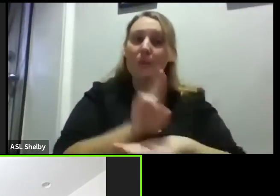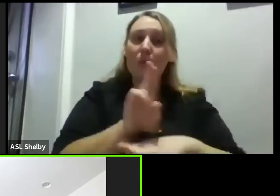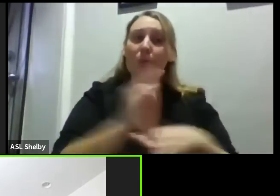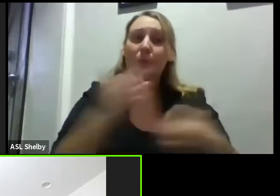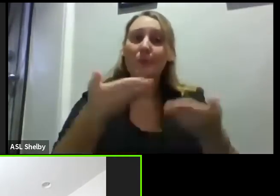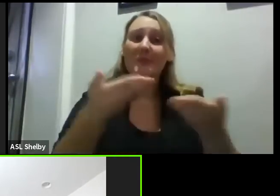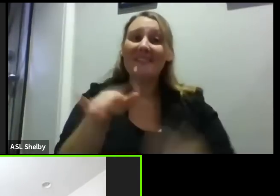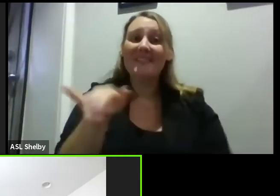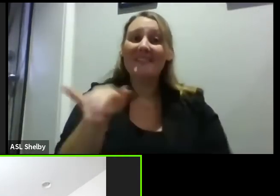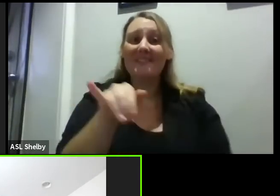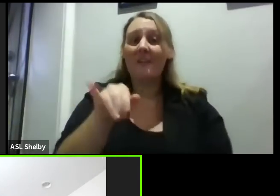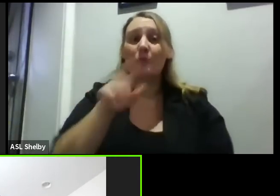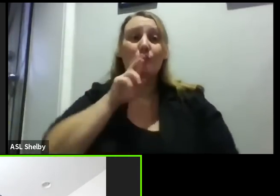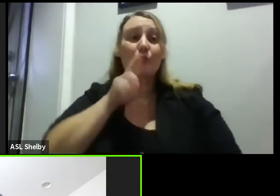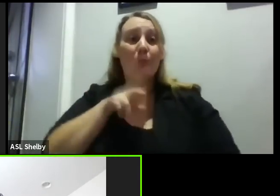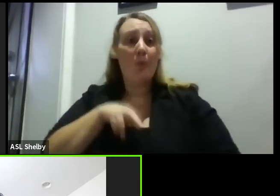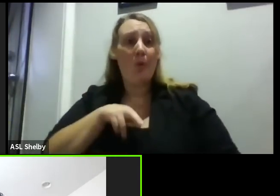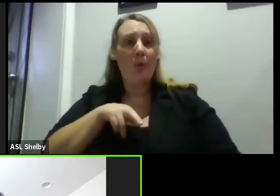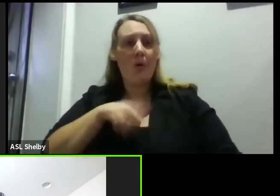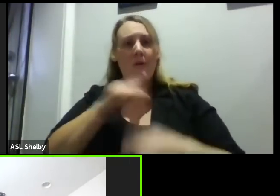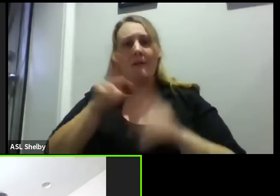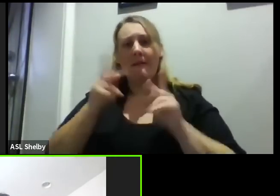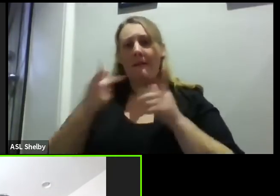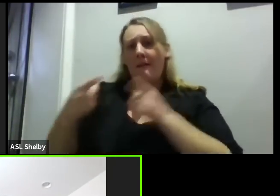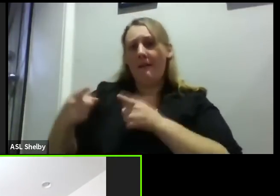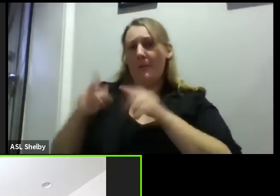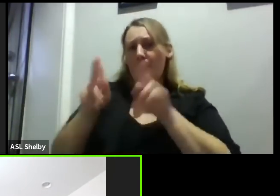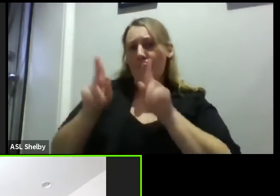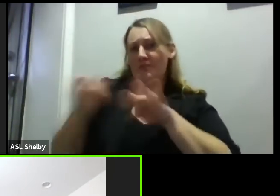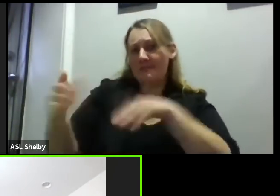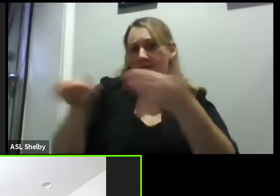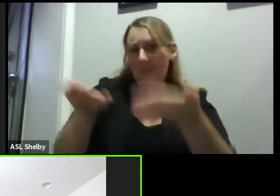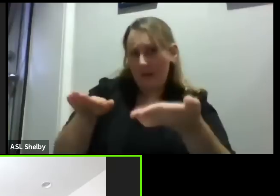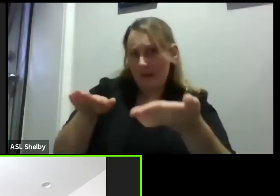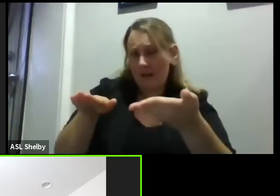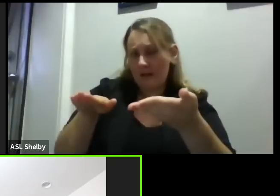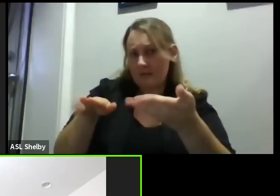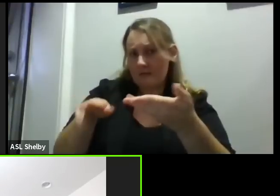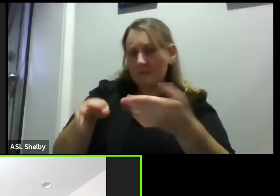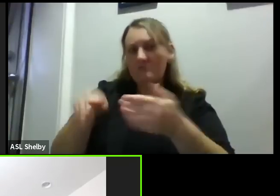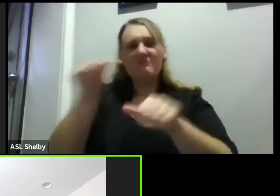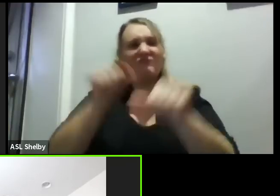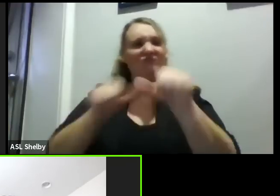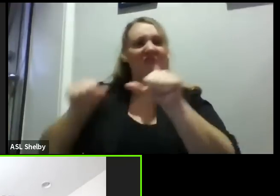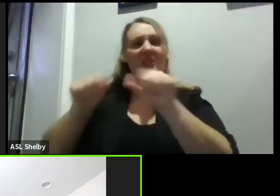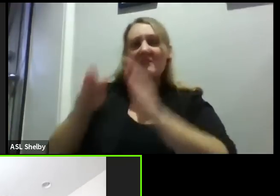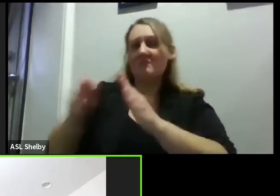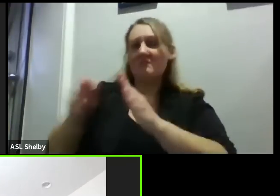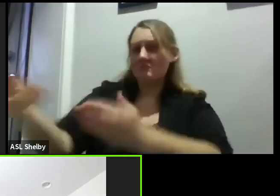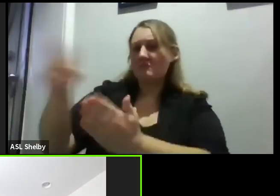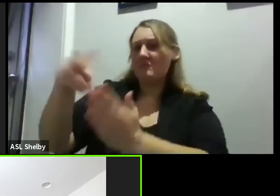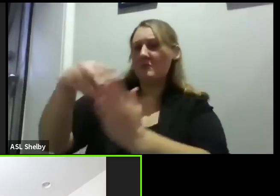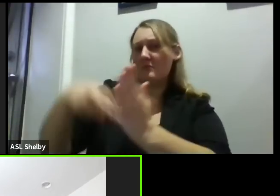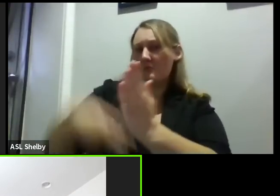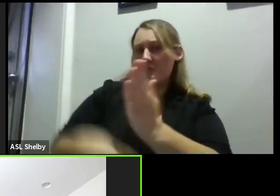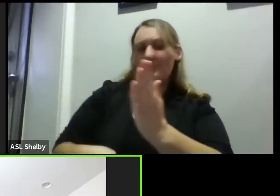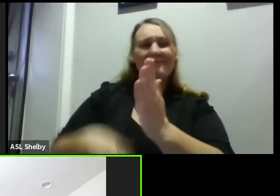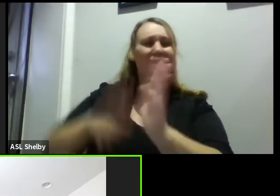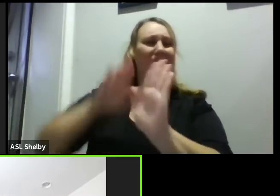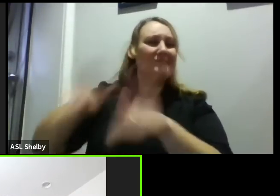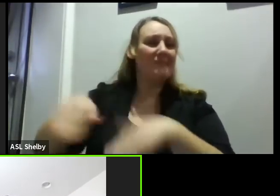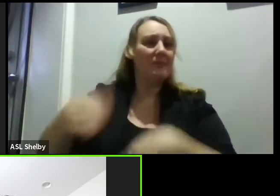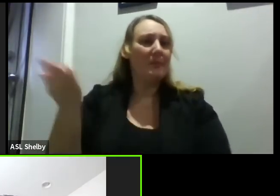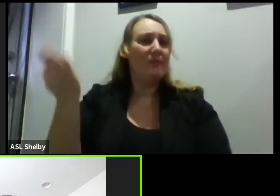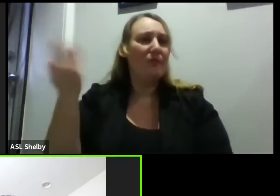are already criminalized. Our work is already criminalized. When in various cities, when it